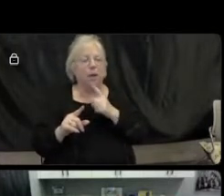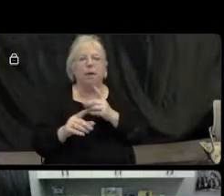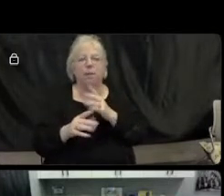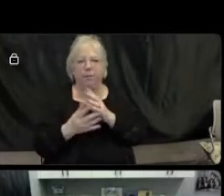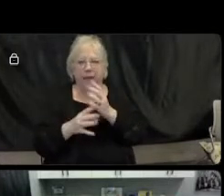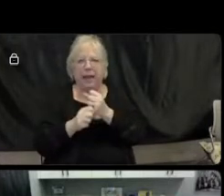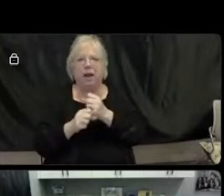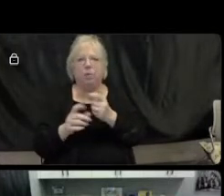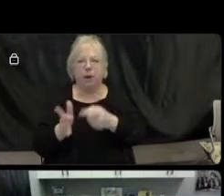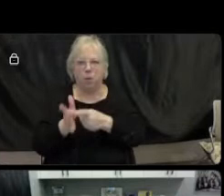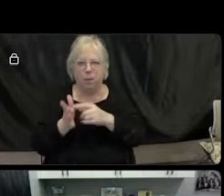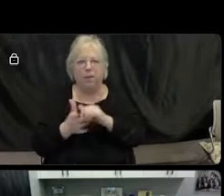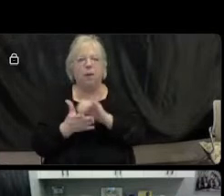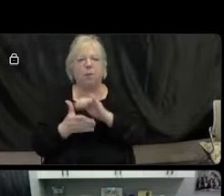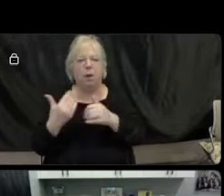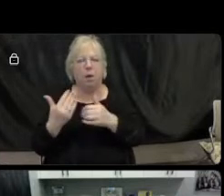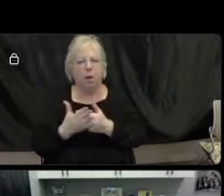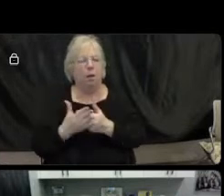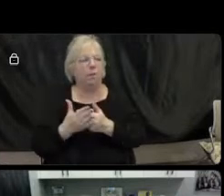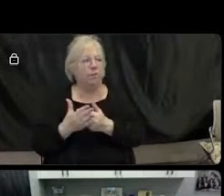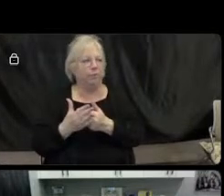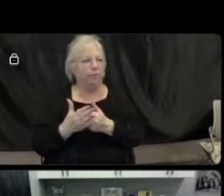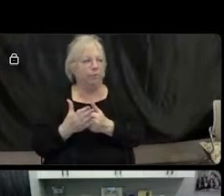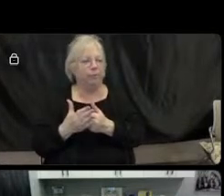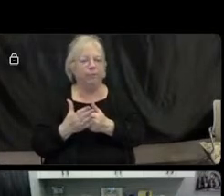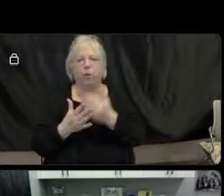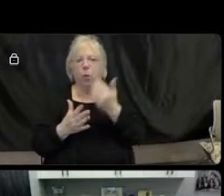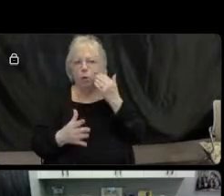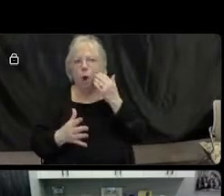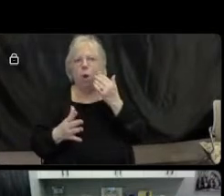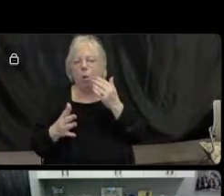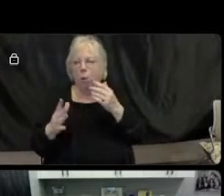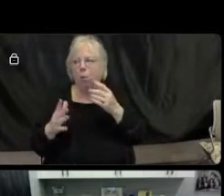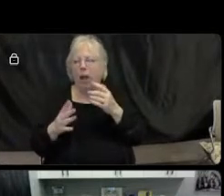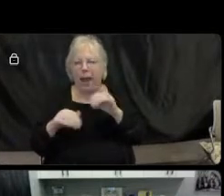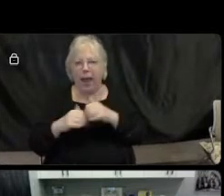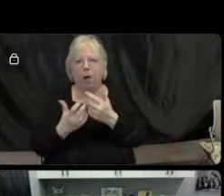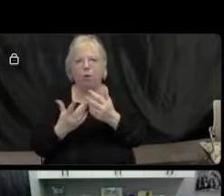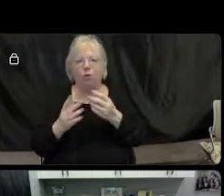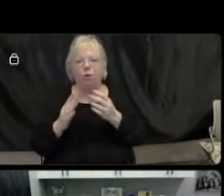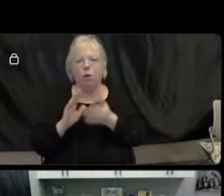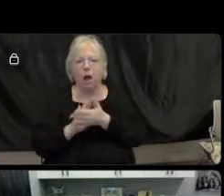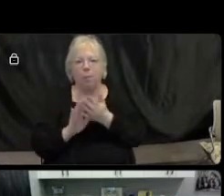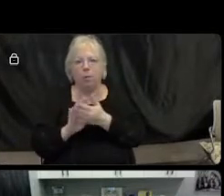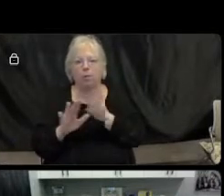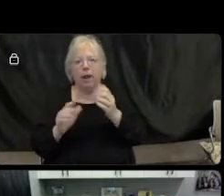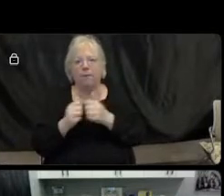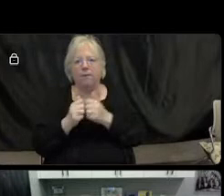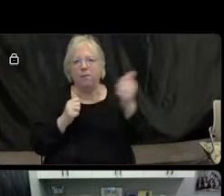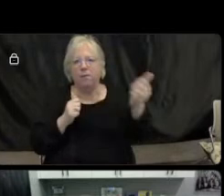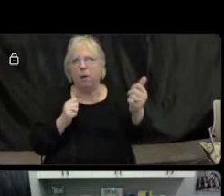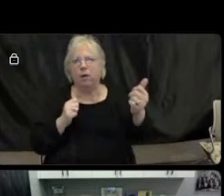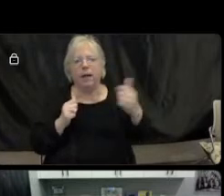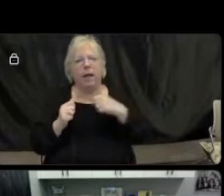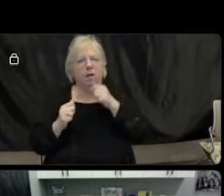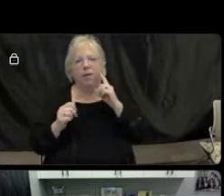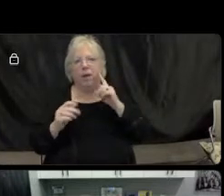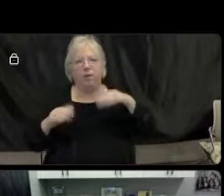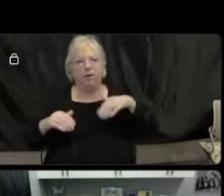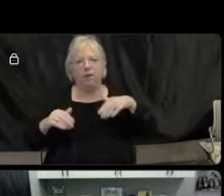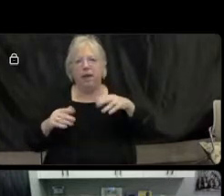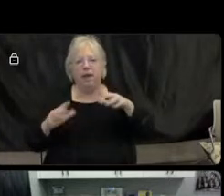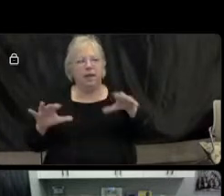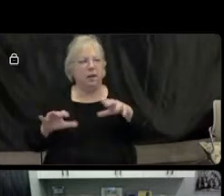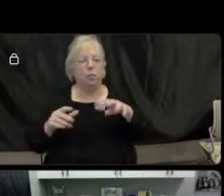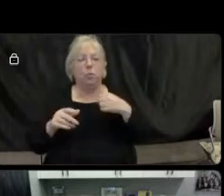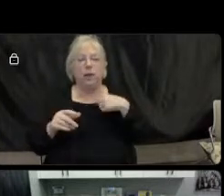requirement that we all need to be if ones are going to be operating remotely, at a minimum. And I don't think that we've done that yet, and I think that we do